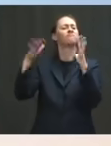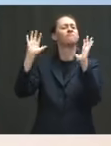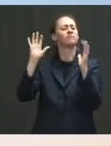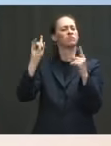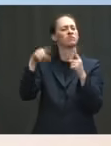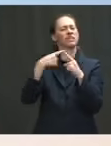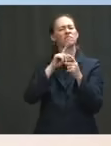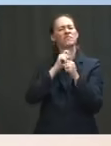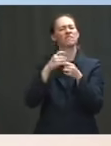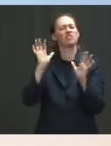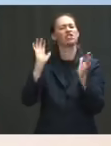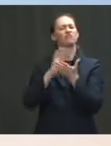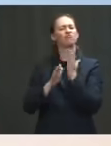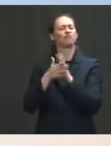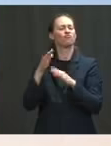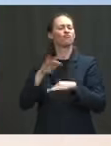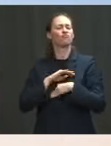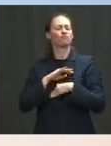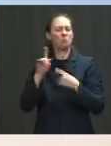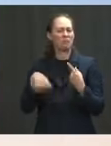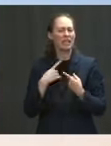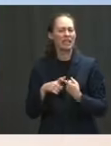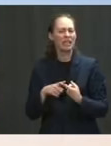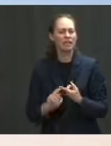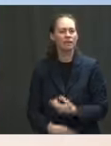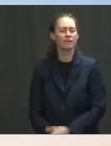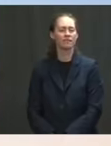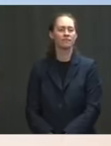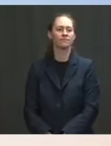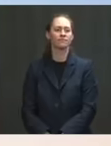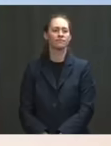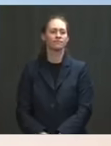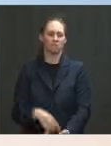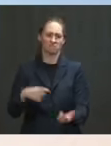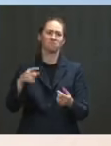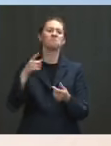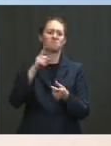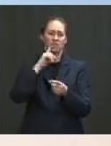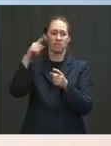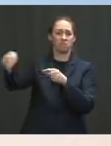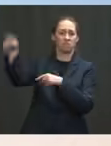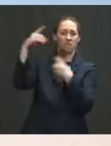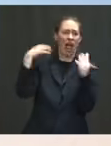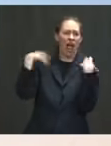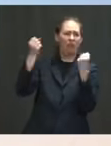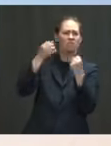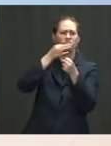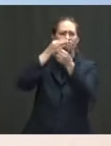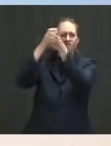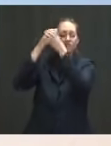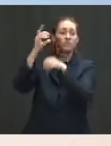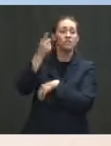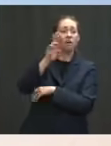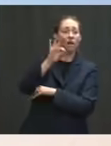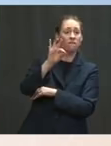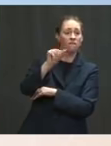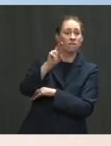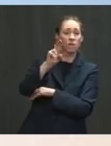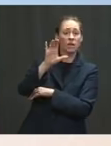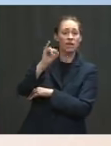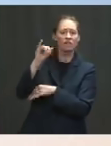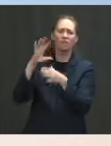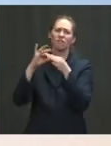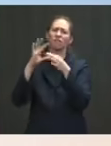can? I think our health and medical experts, including Dr. Fauci, have made pretty clear that we're going to be continuing to battle